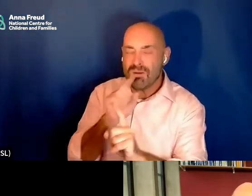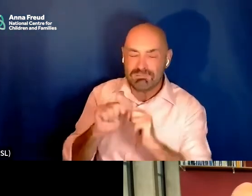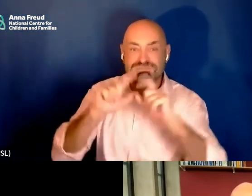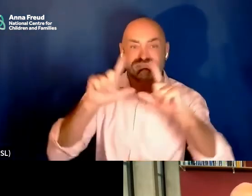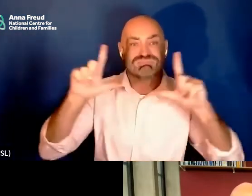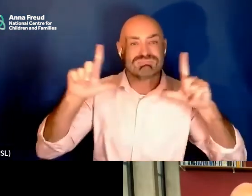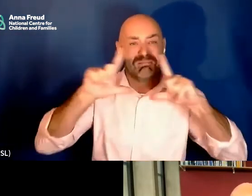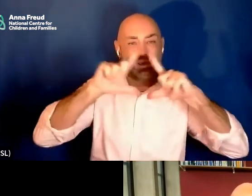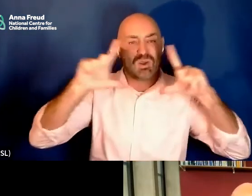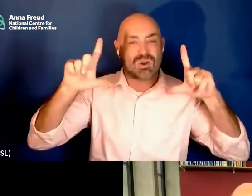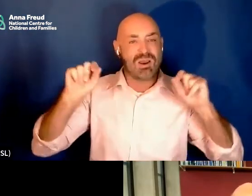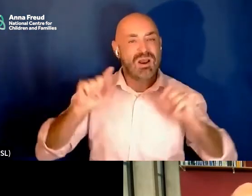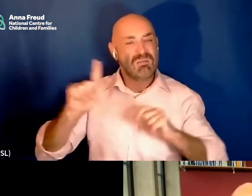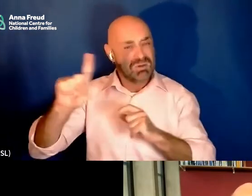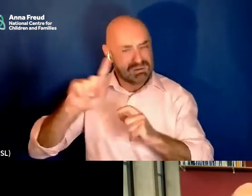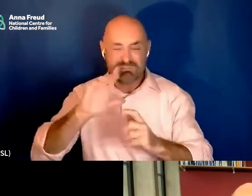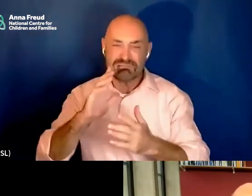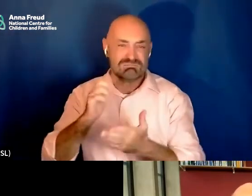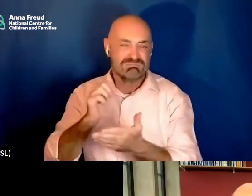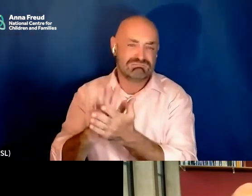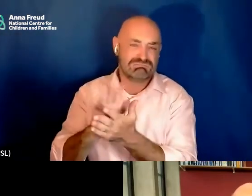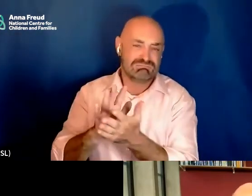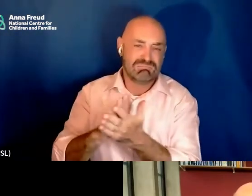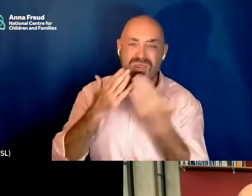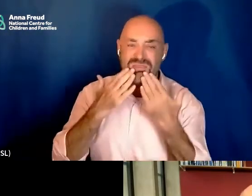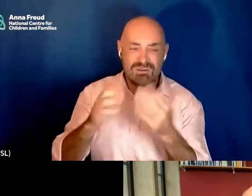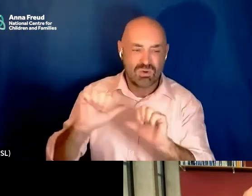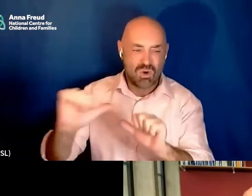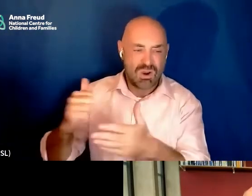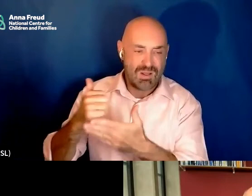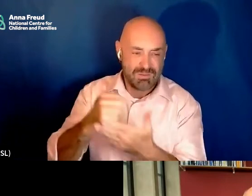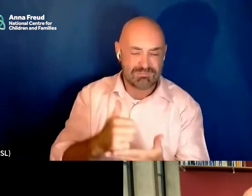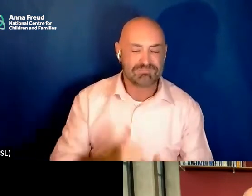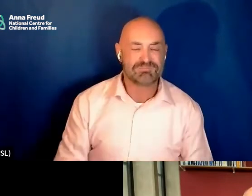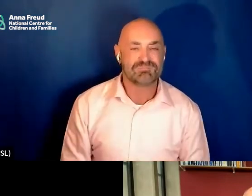her contribution is greatly appreciated.